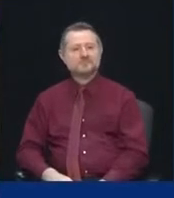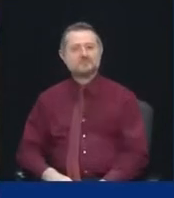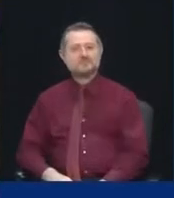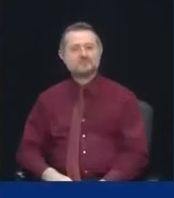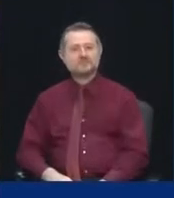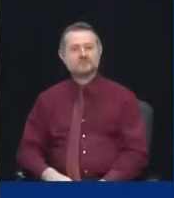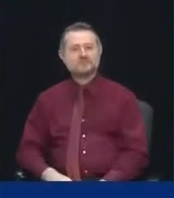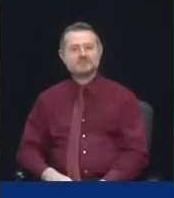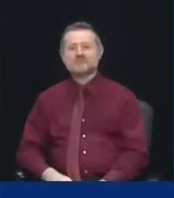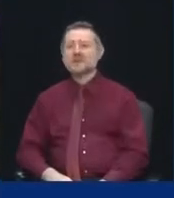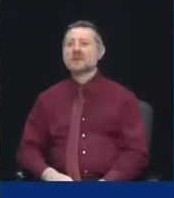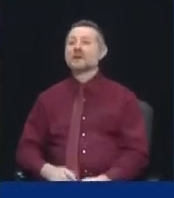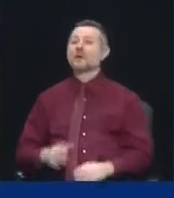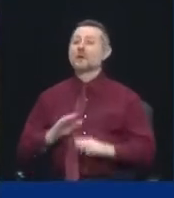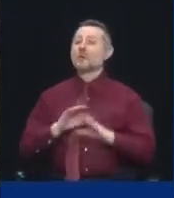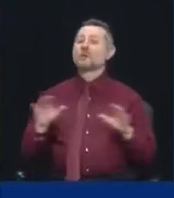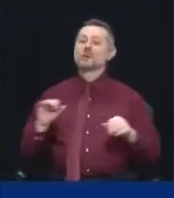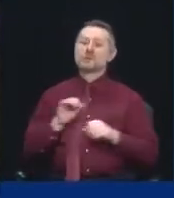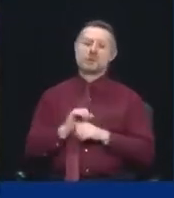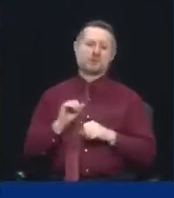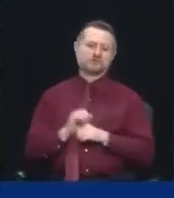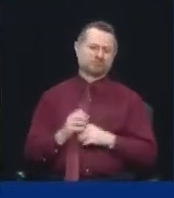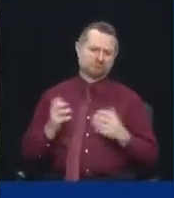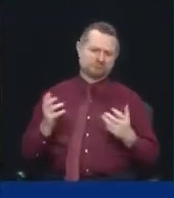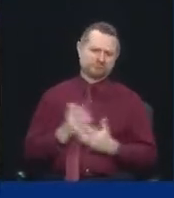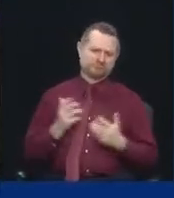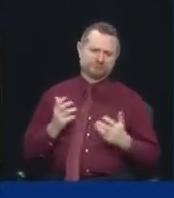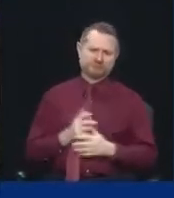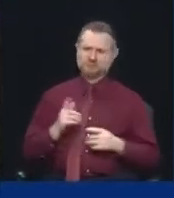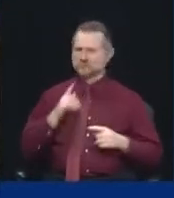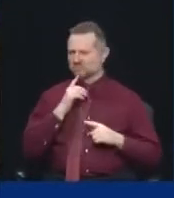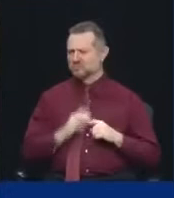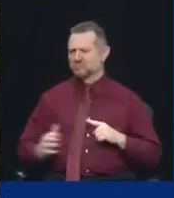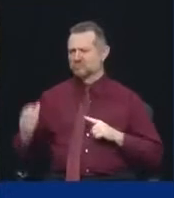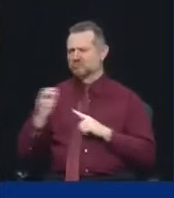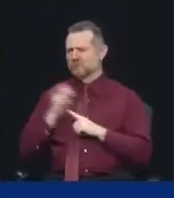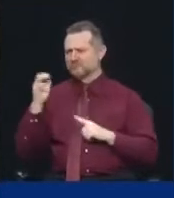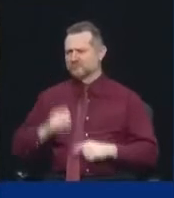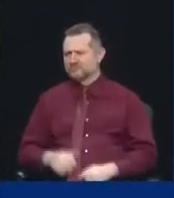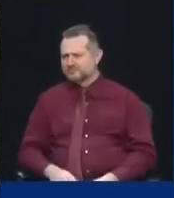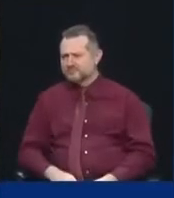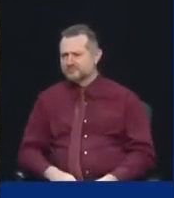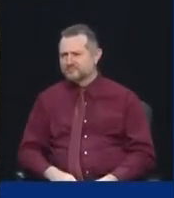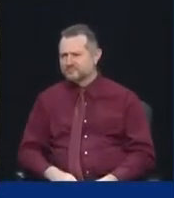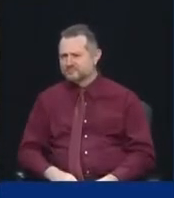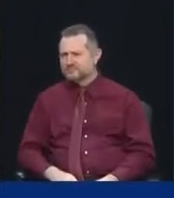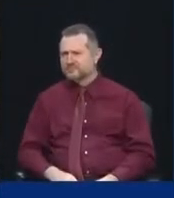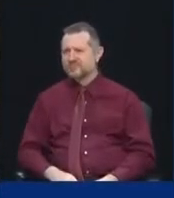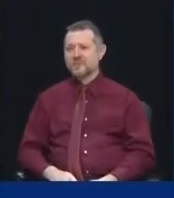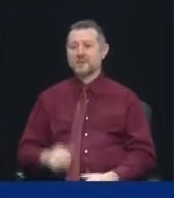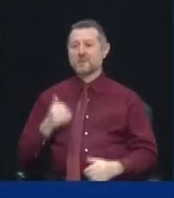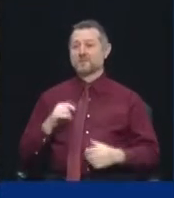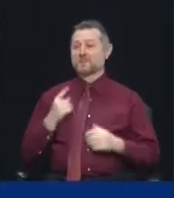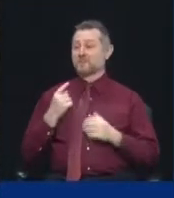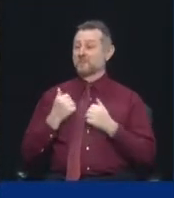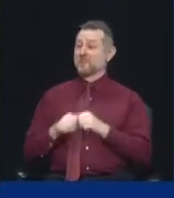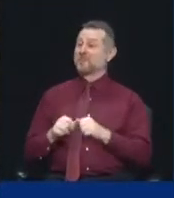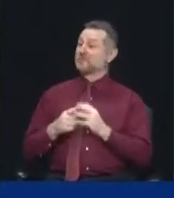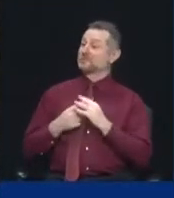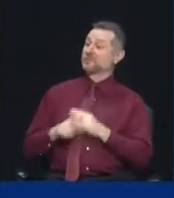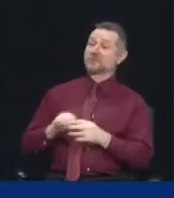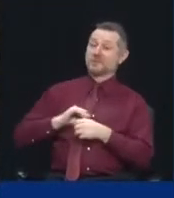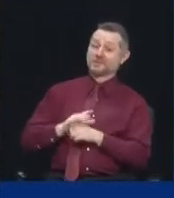The work that these men and women have done have been really exemplary. And if we go back to the beginning of the pandemic in March of a year